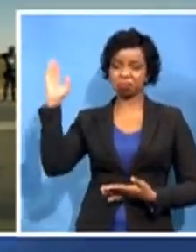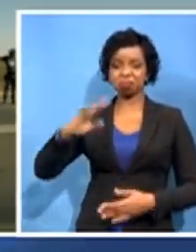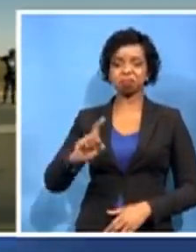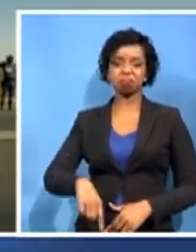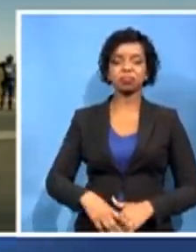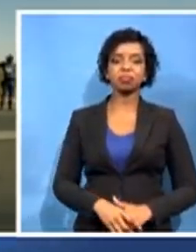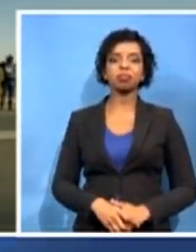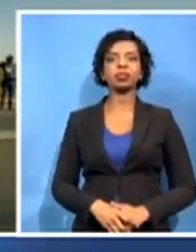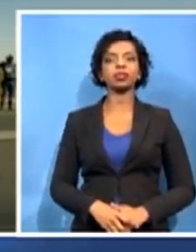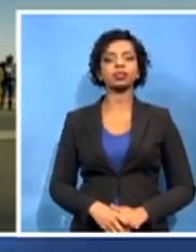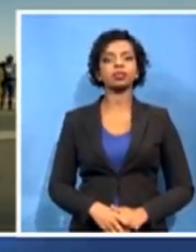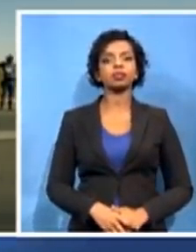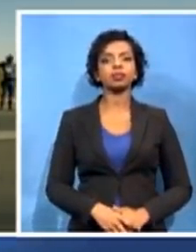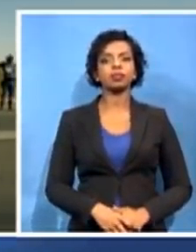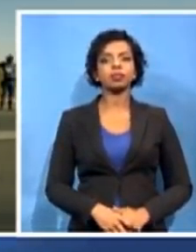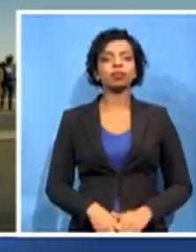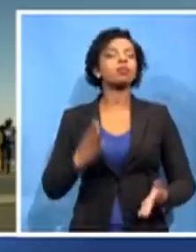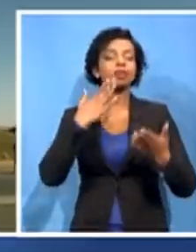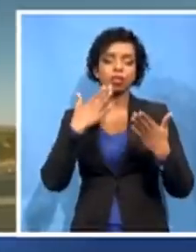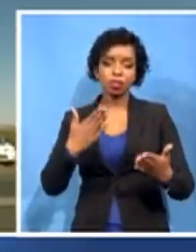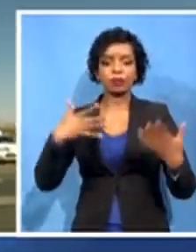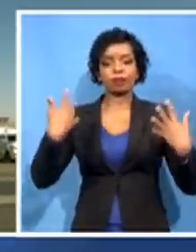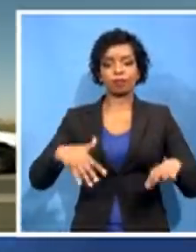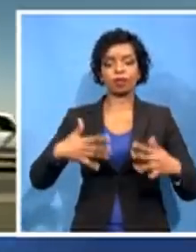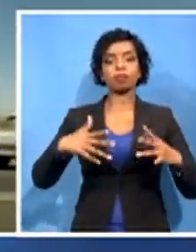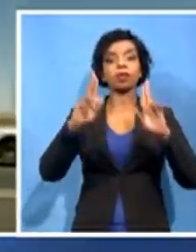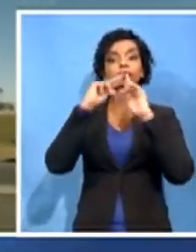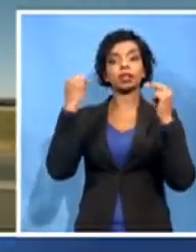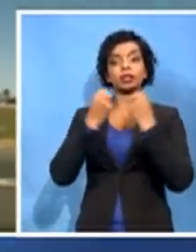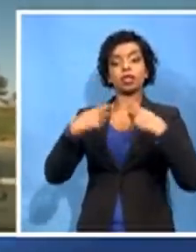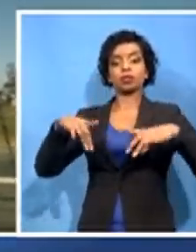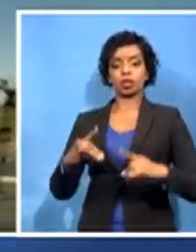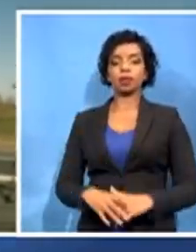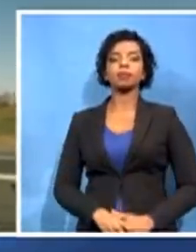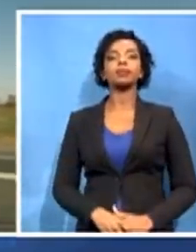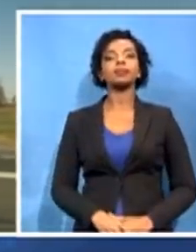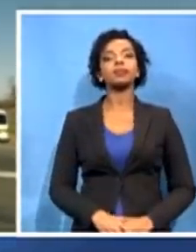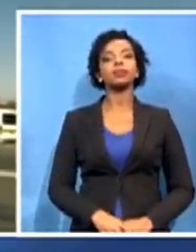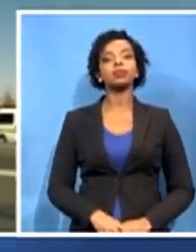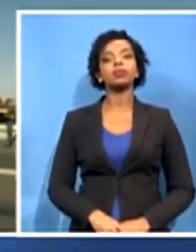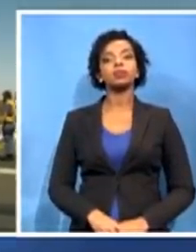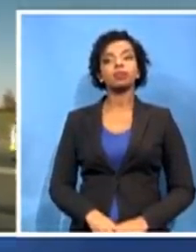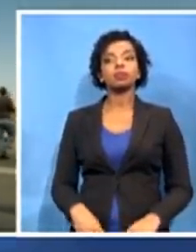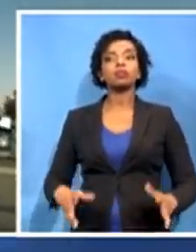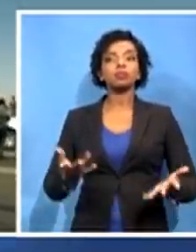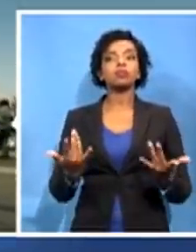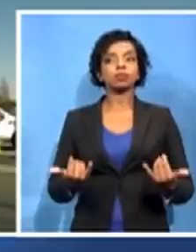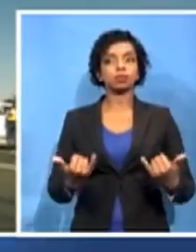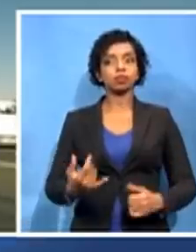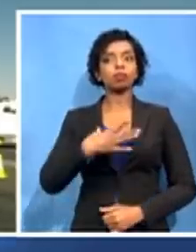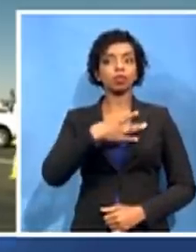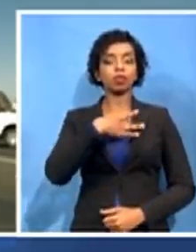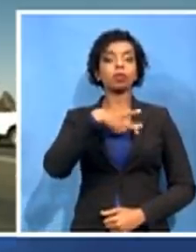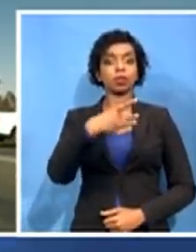Very much, National Chair. We would like to acknowledge the EFF leadership that